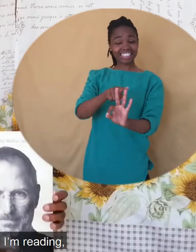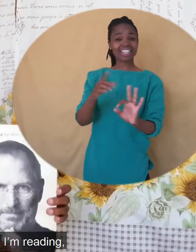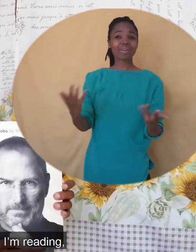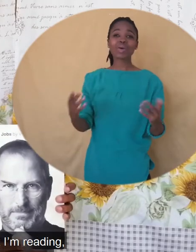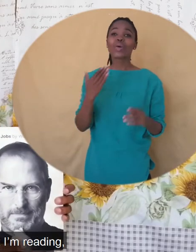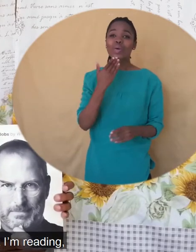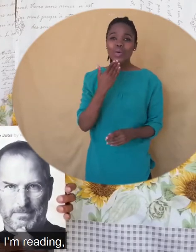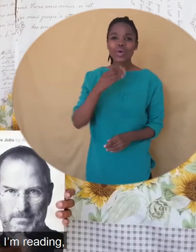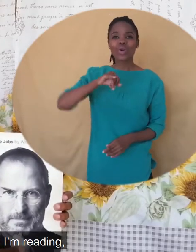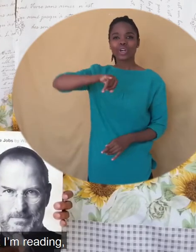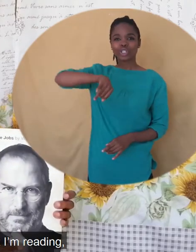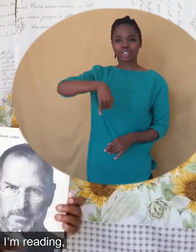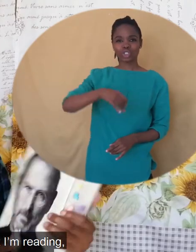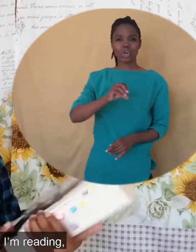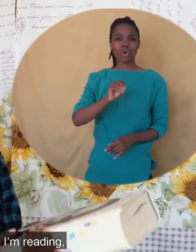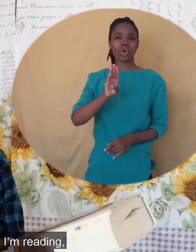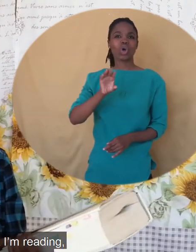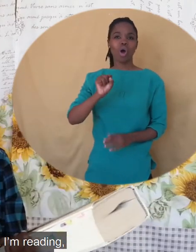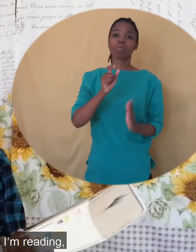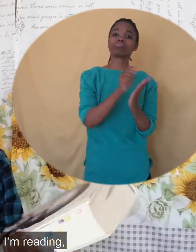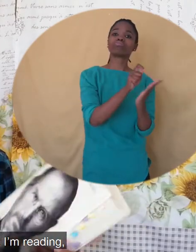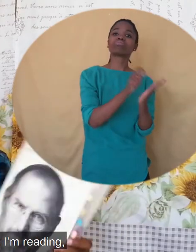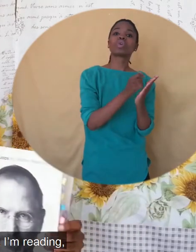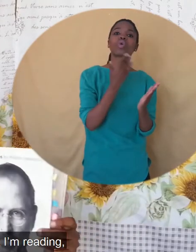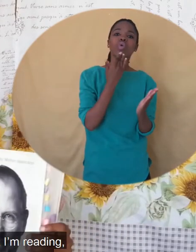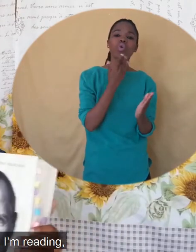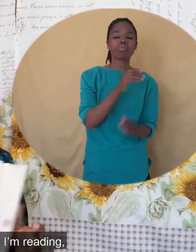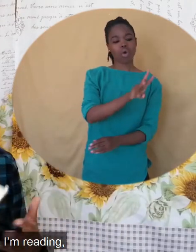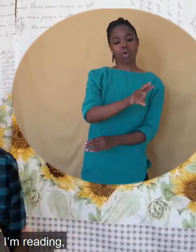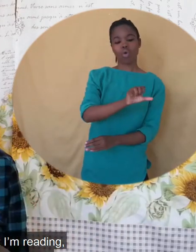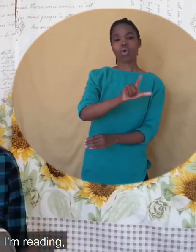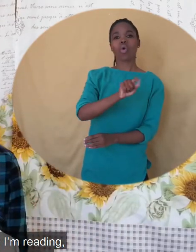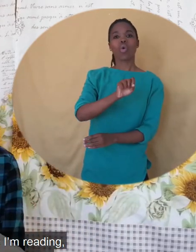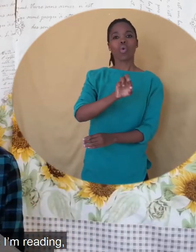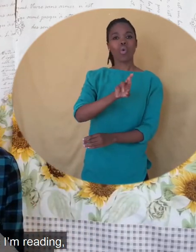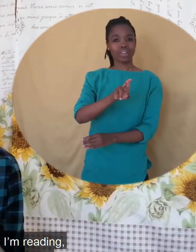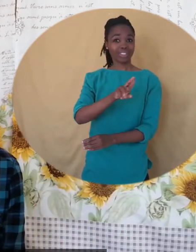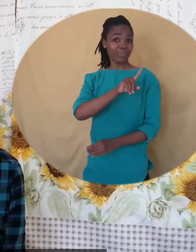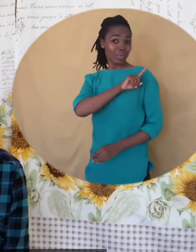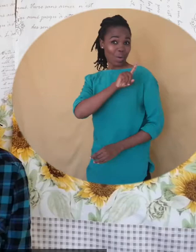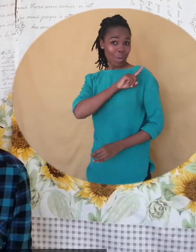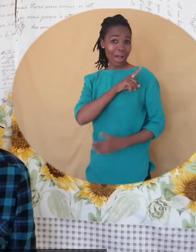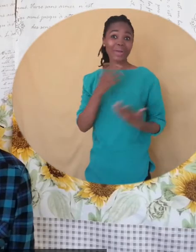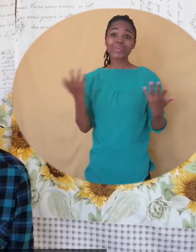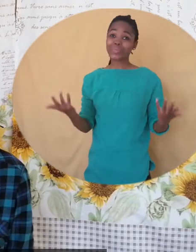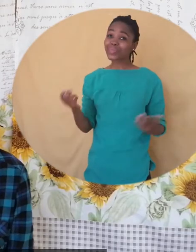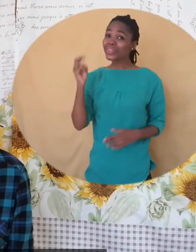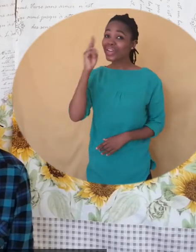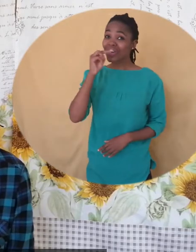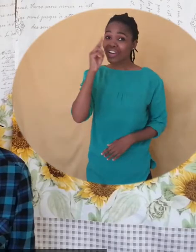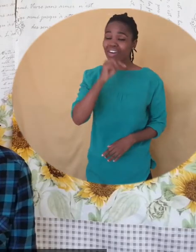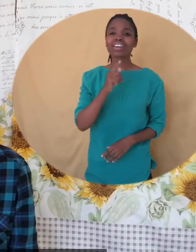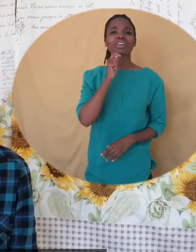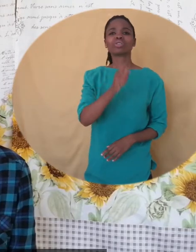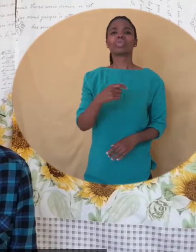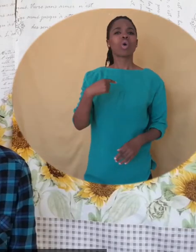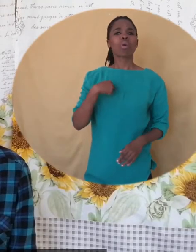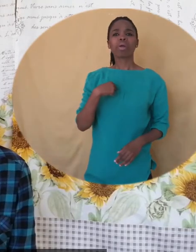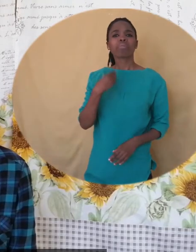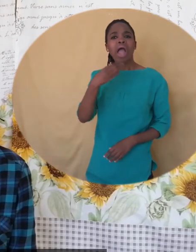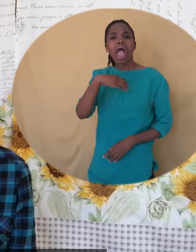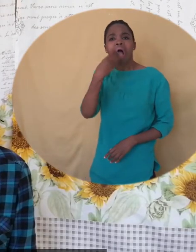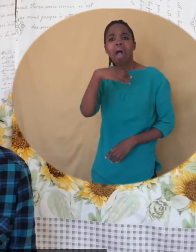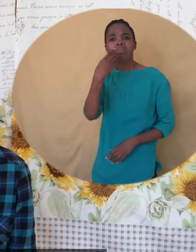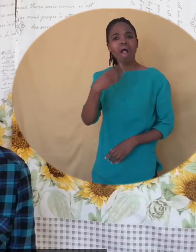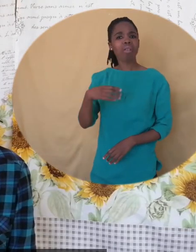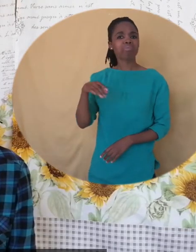I'm reading. It is Steve Jobs by Walter Isaacson. It's quite funny because I don't